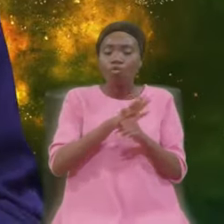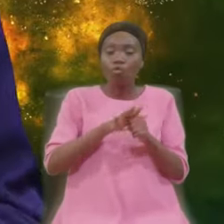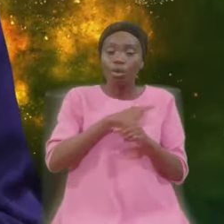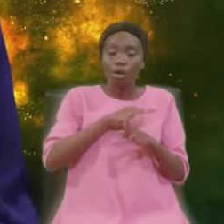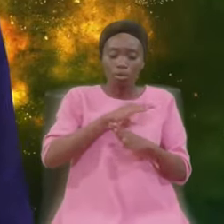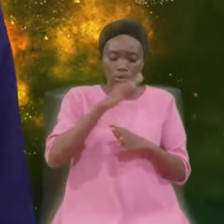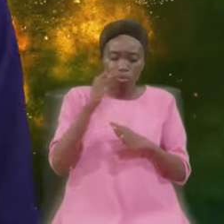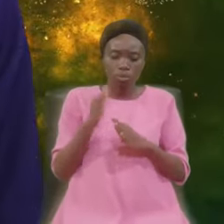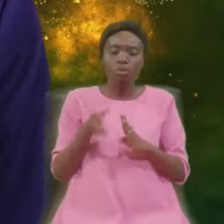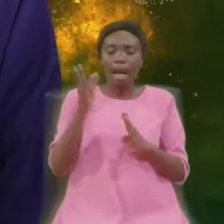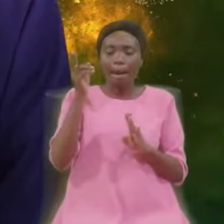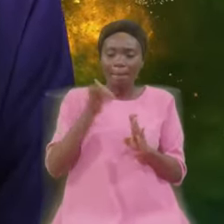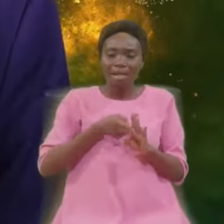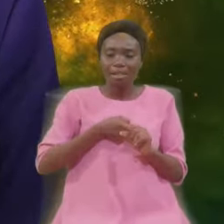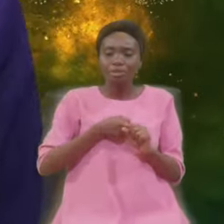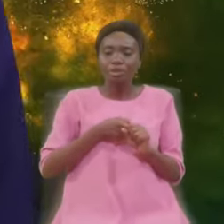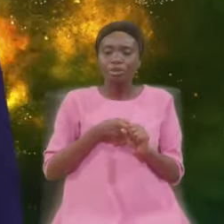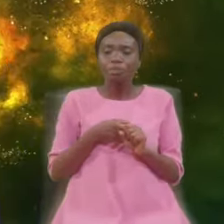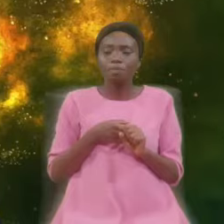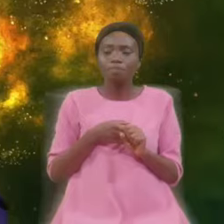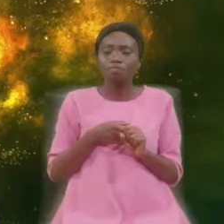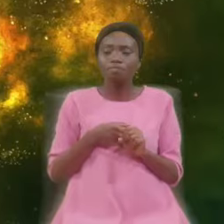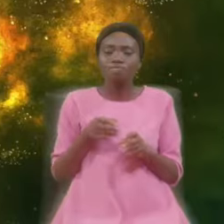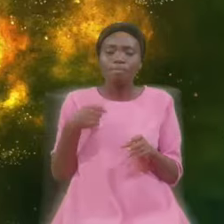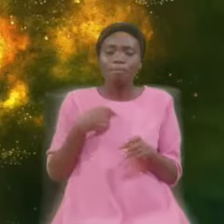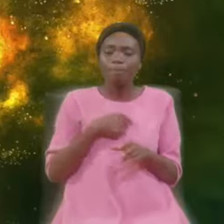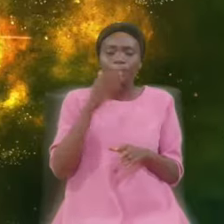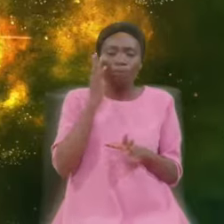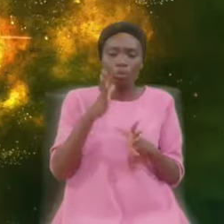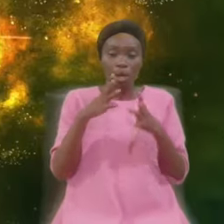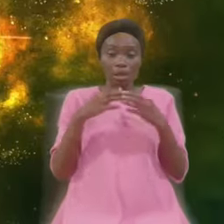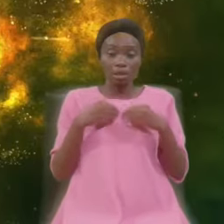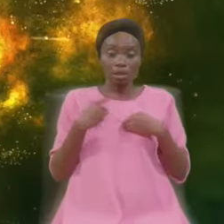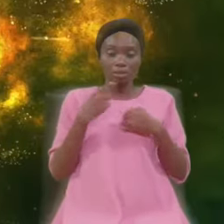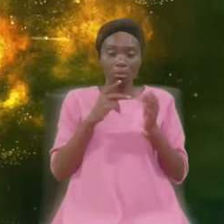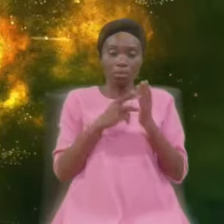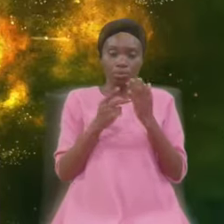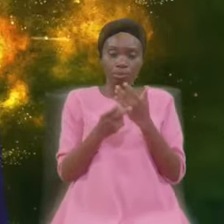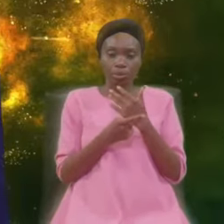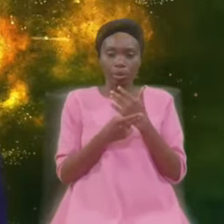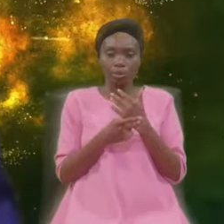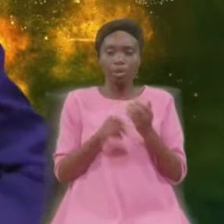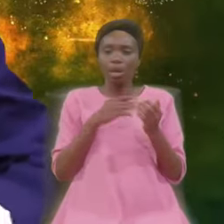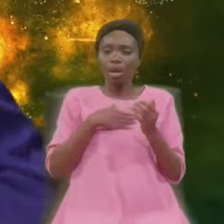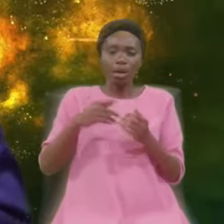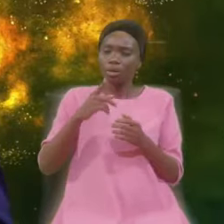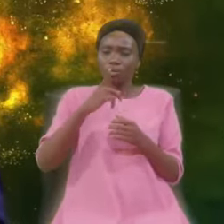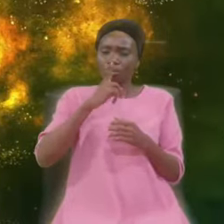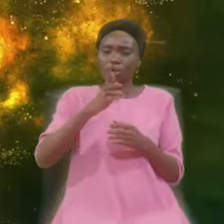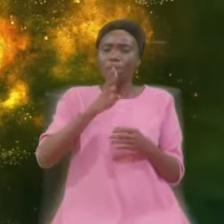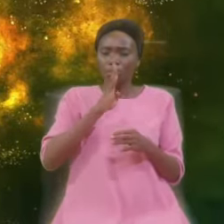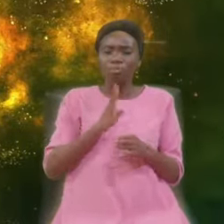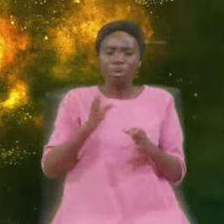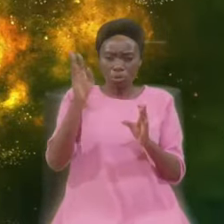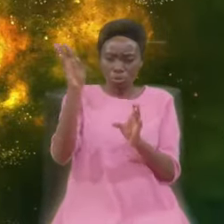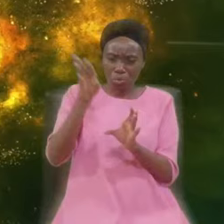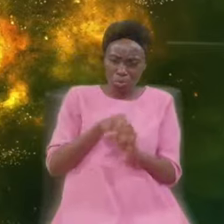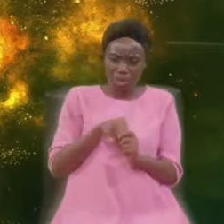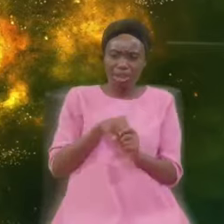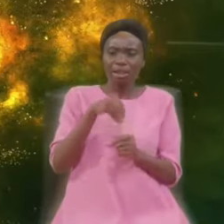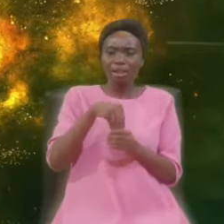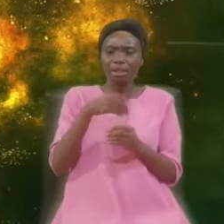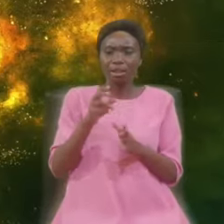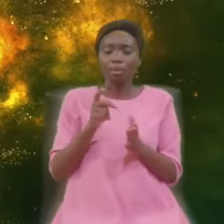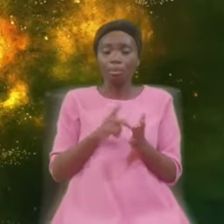total participation. We should accept the program and really be involved and make